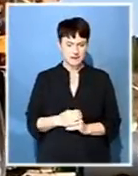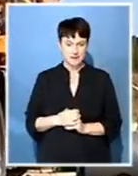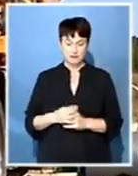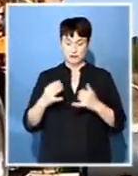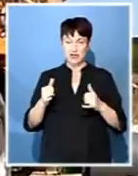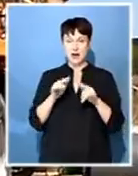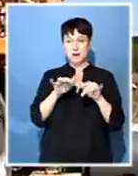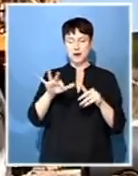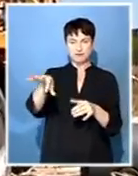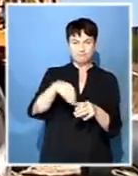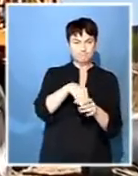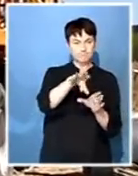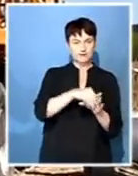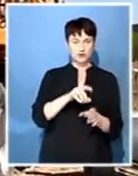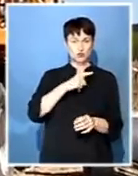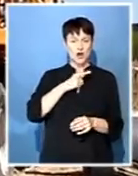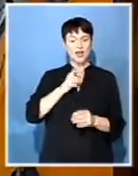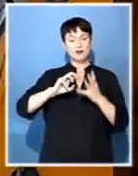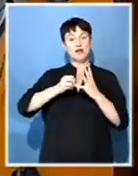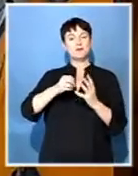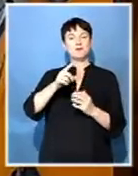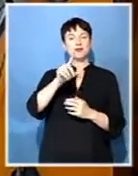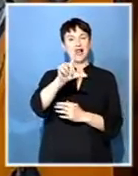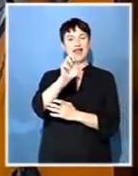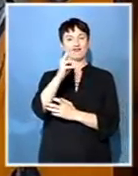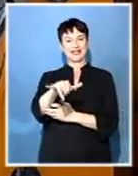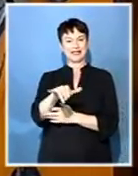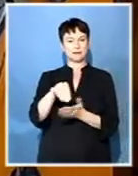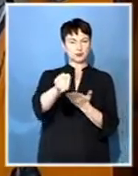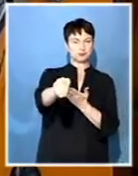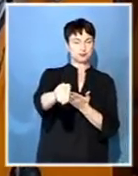participation process for the city's proposed drought levy has been extended to